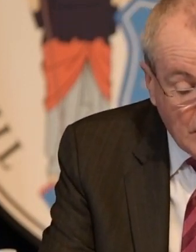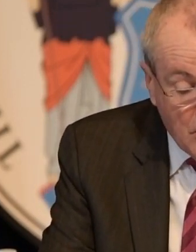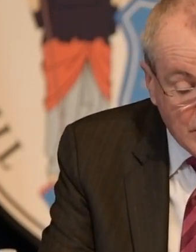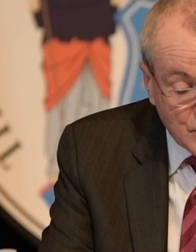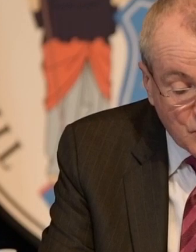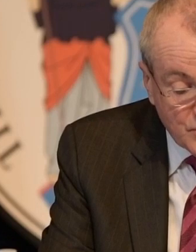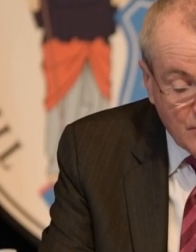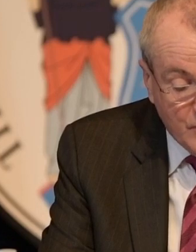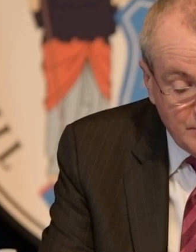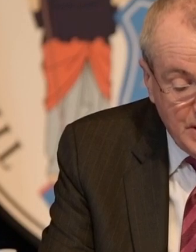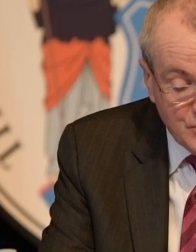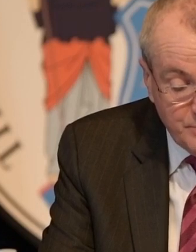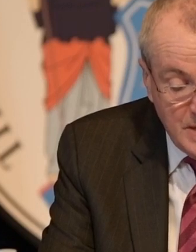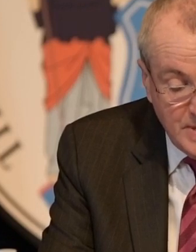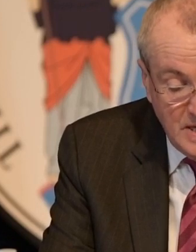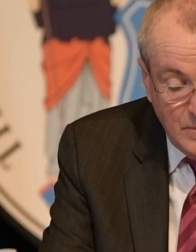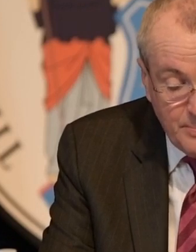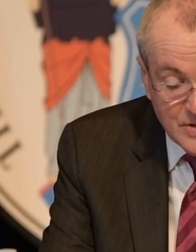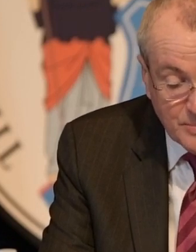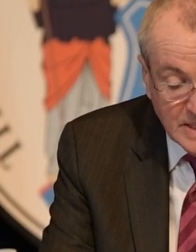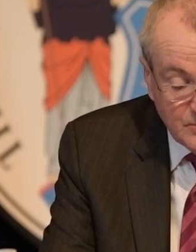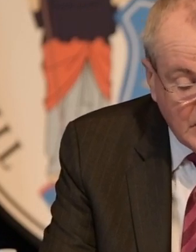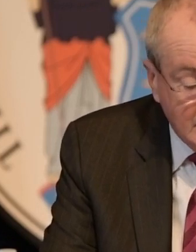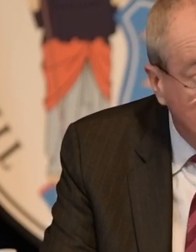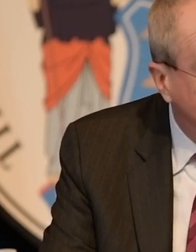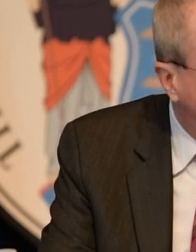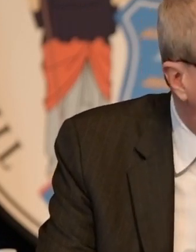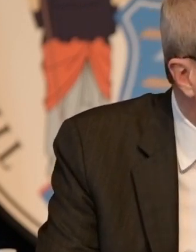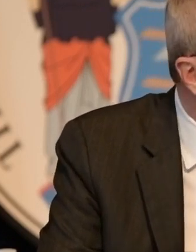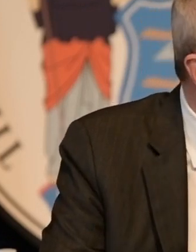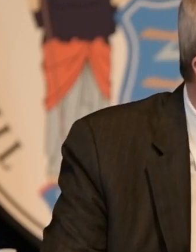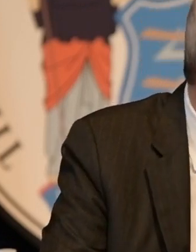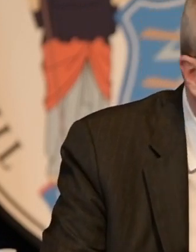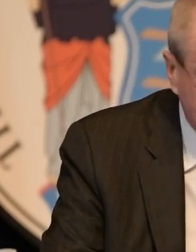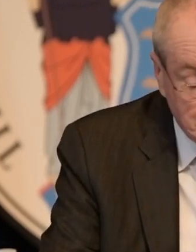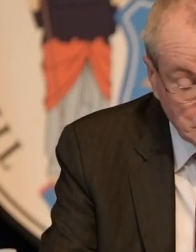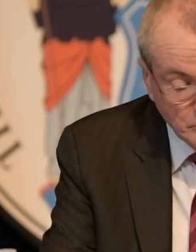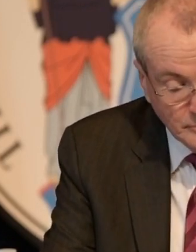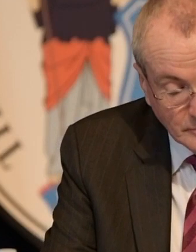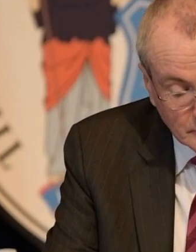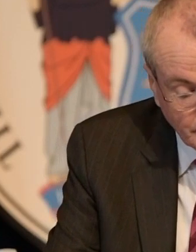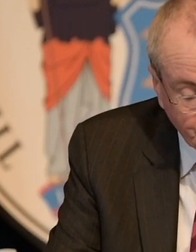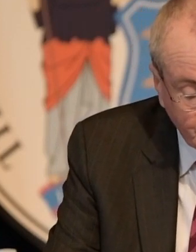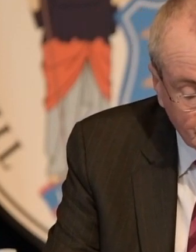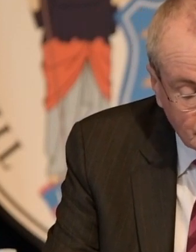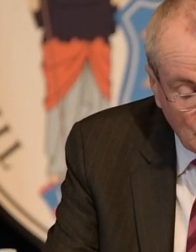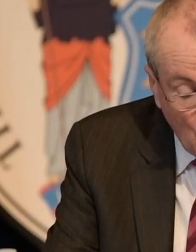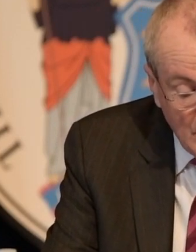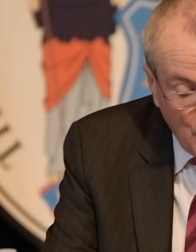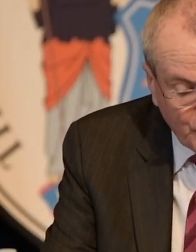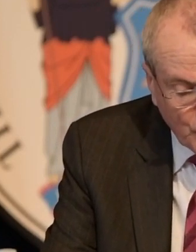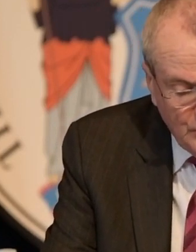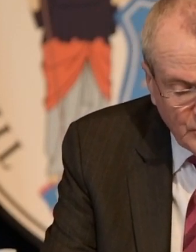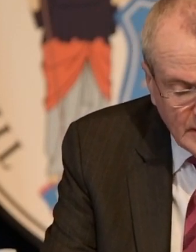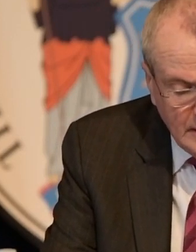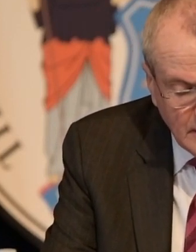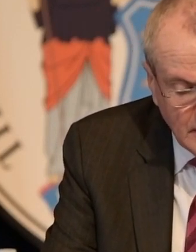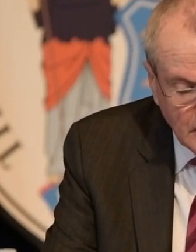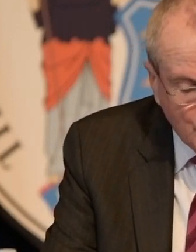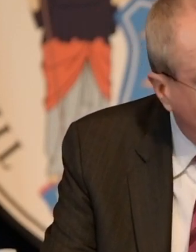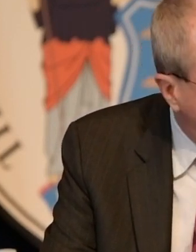working hard to source every piece of PPE we possibly can find, congratulations and thank you. We have also